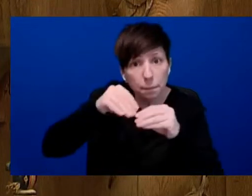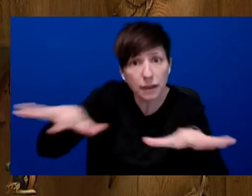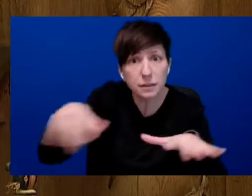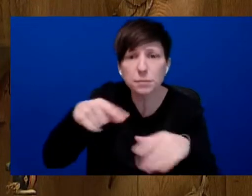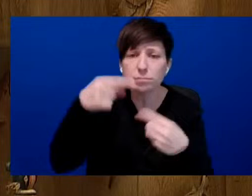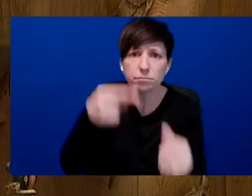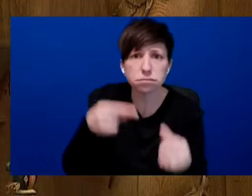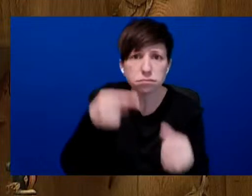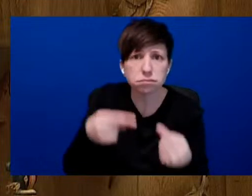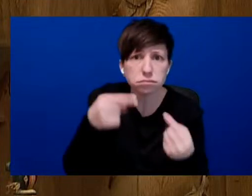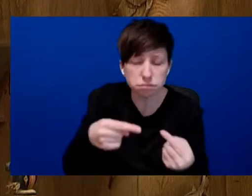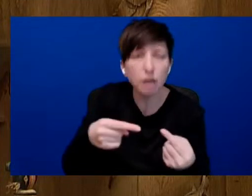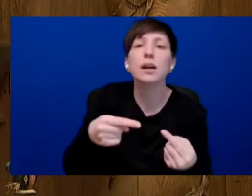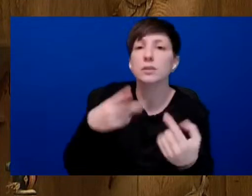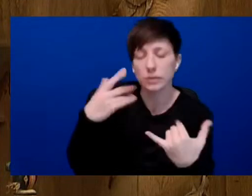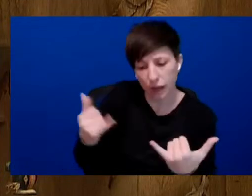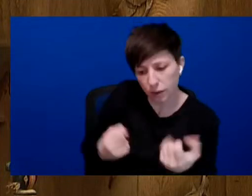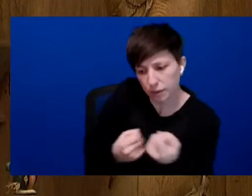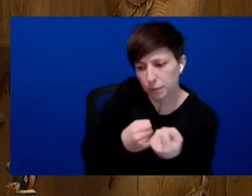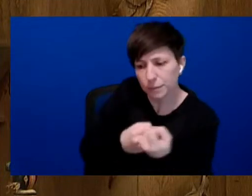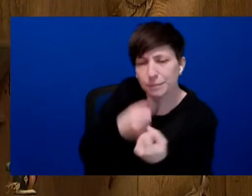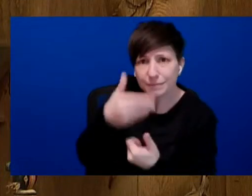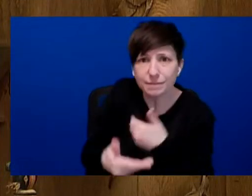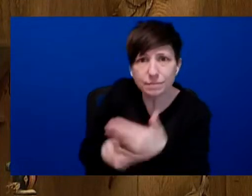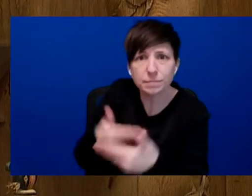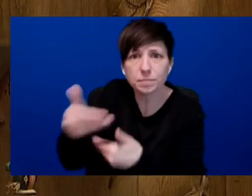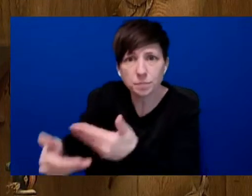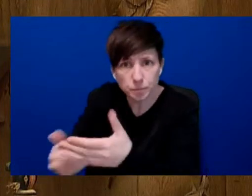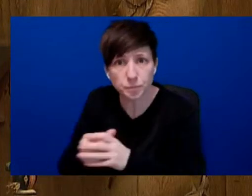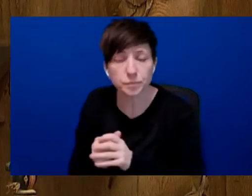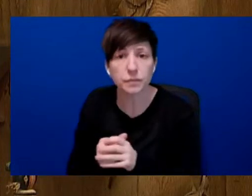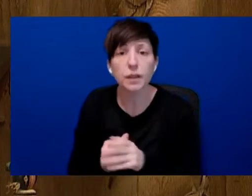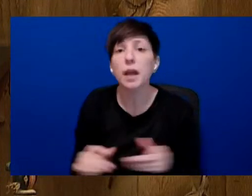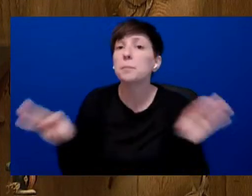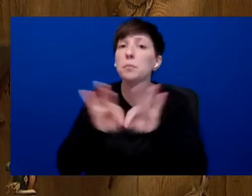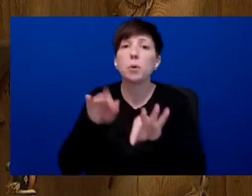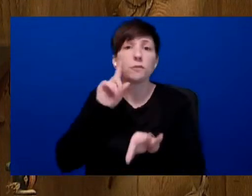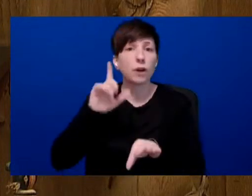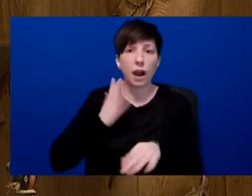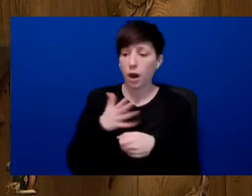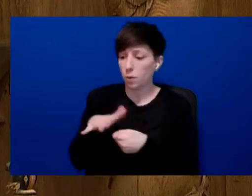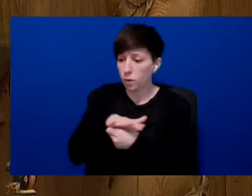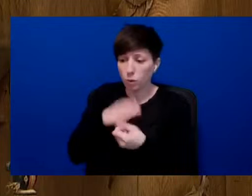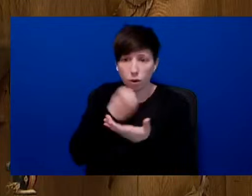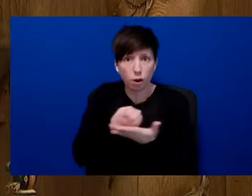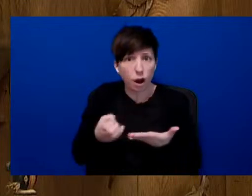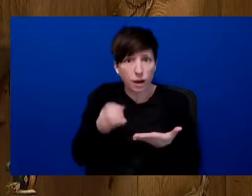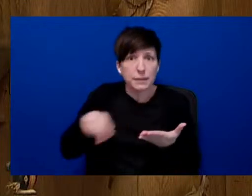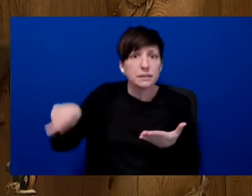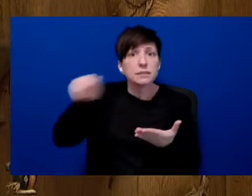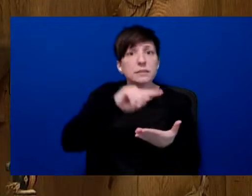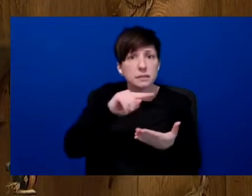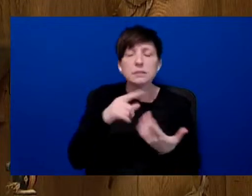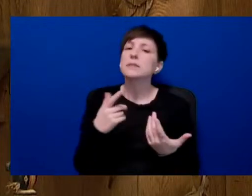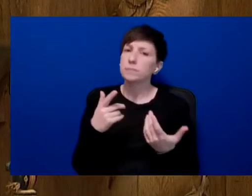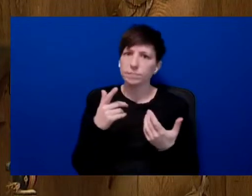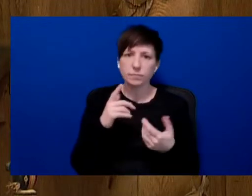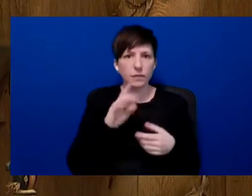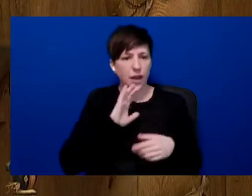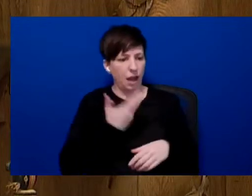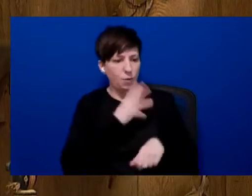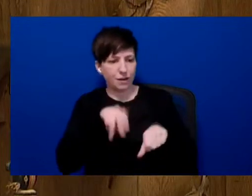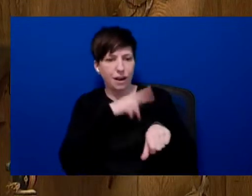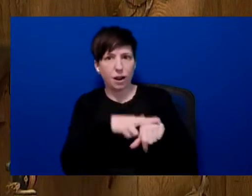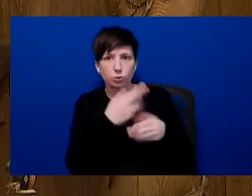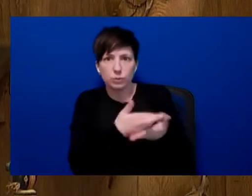Foundational to our province and the backbone of many local economies are our natural resources. From First Nations whose deep connection